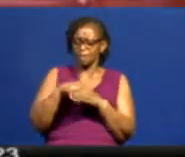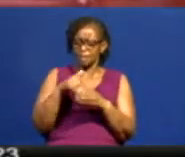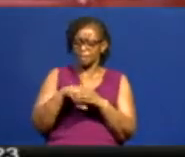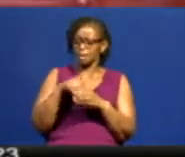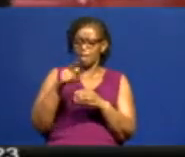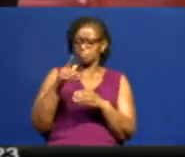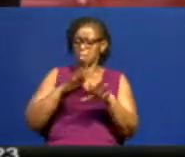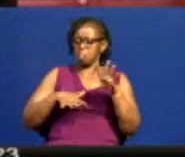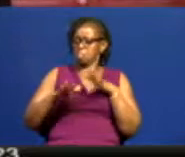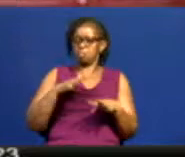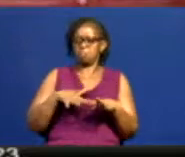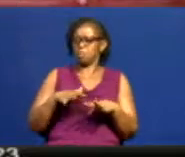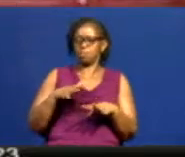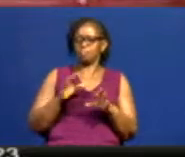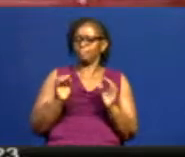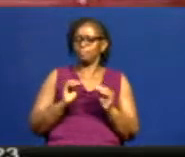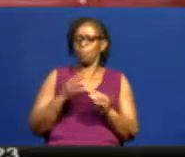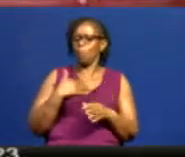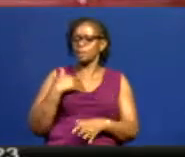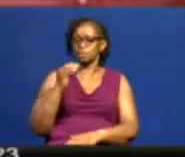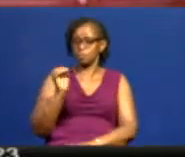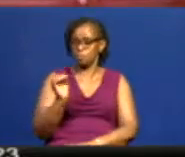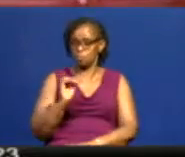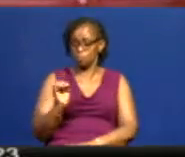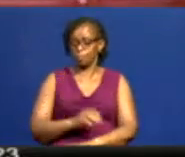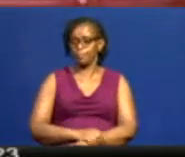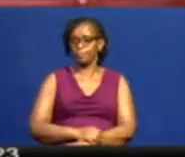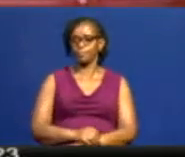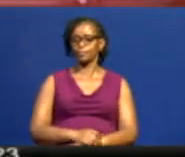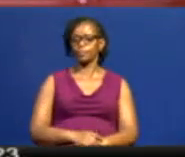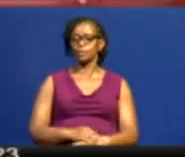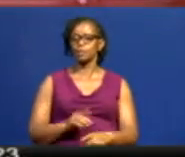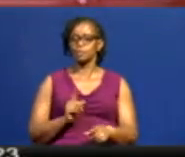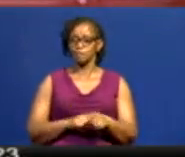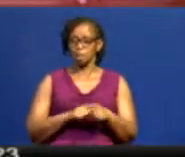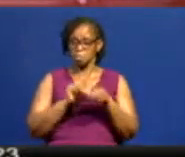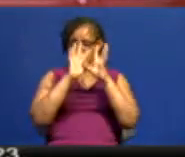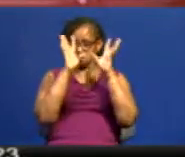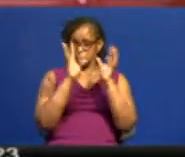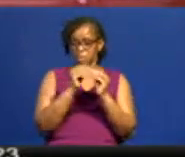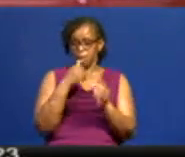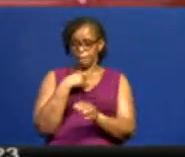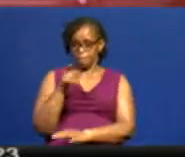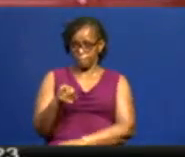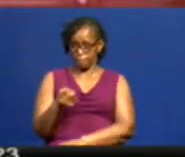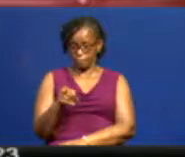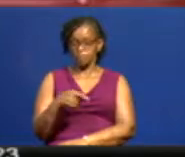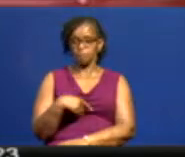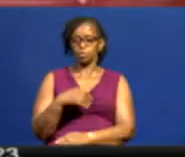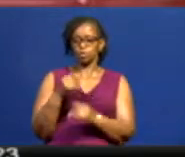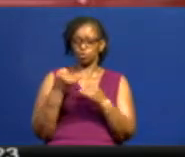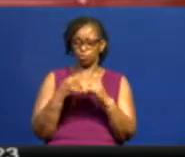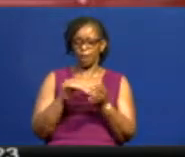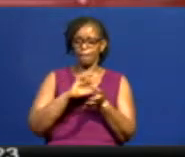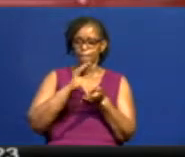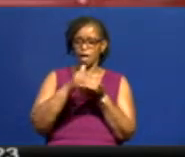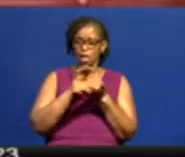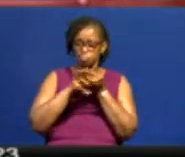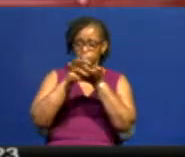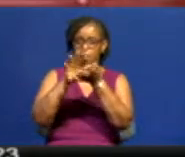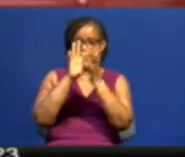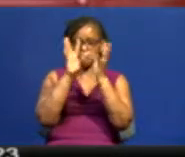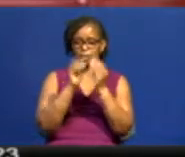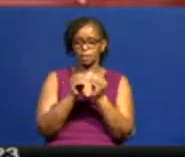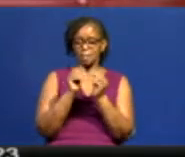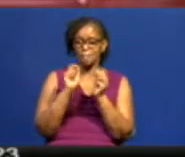Honorable Speaker, whenever we have a budget in this country, and whenever we are trying to fund a budget, we look